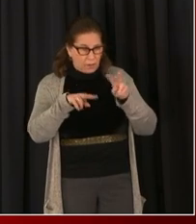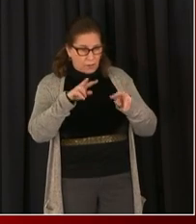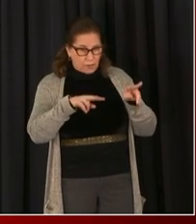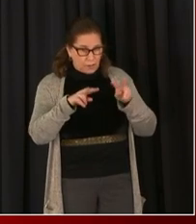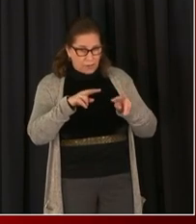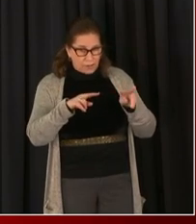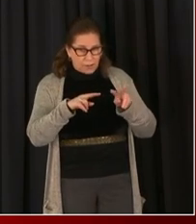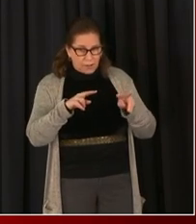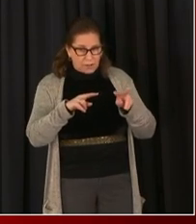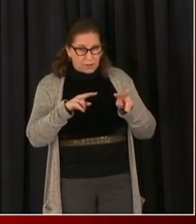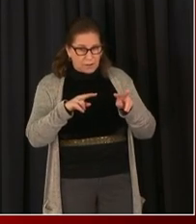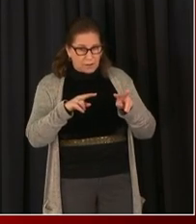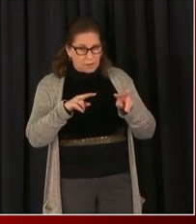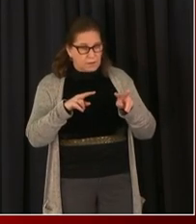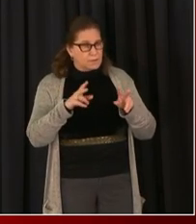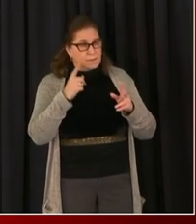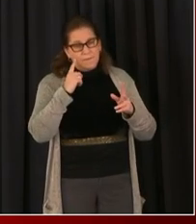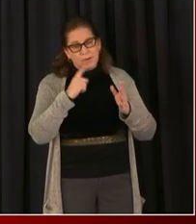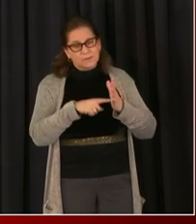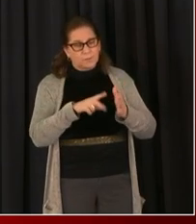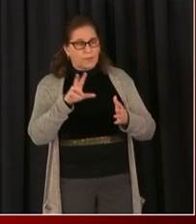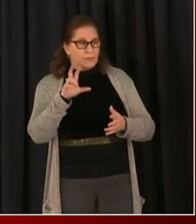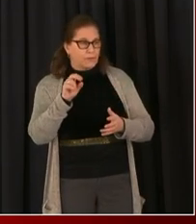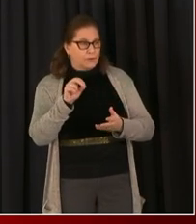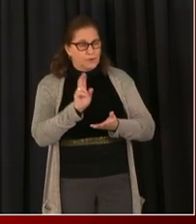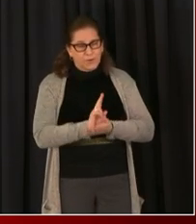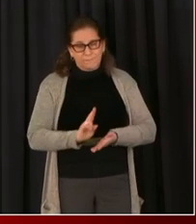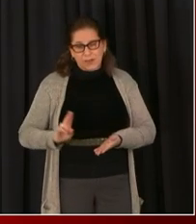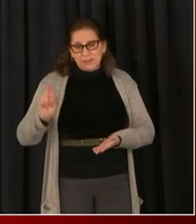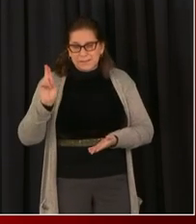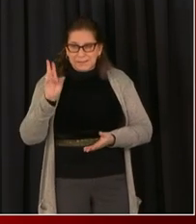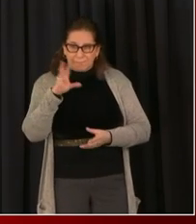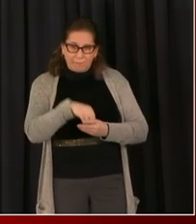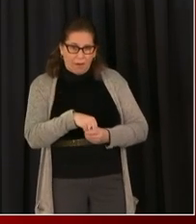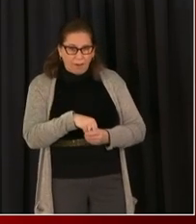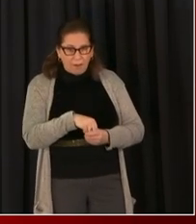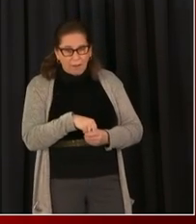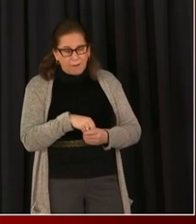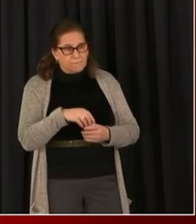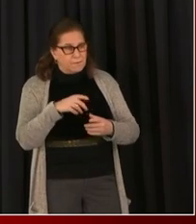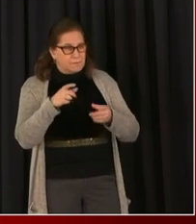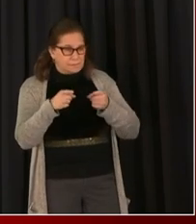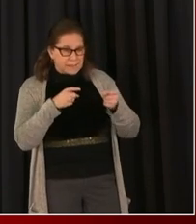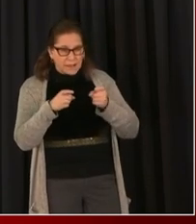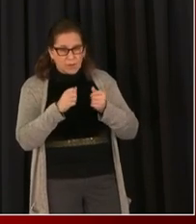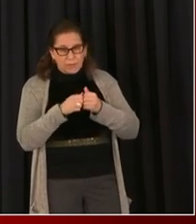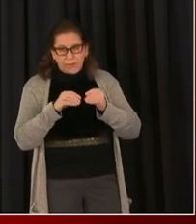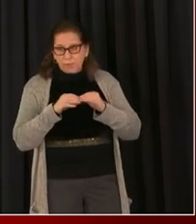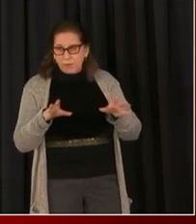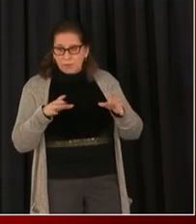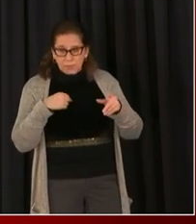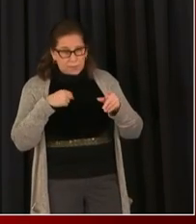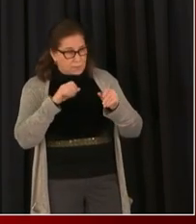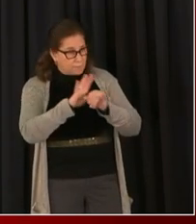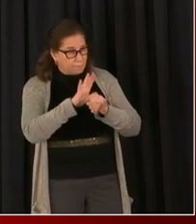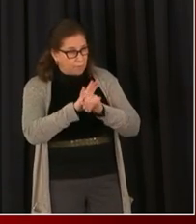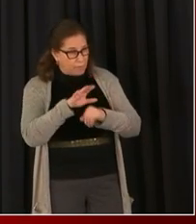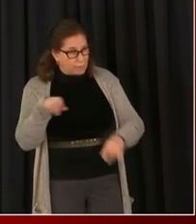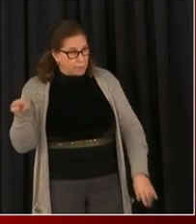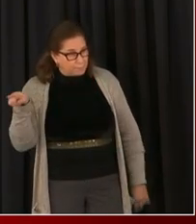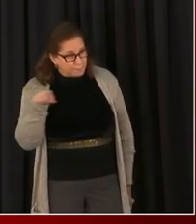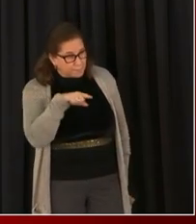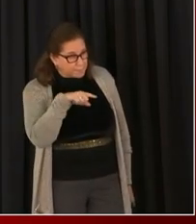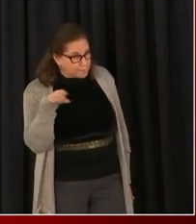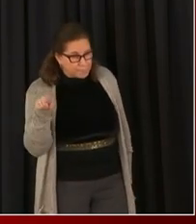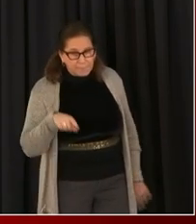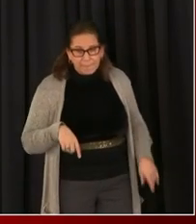had outbreaks or where those 30 outbreaks were, that kind of stuff? Sure. So I'll start with the last